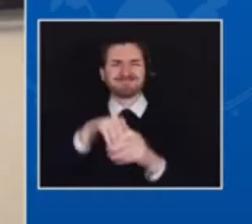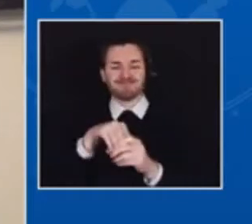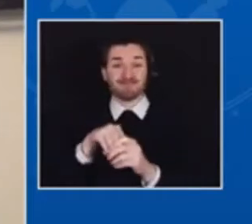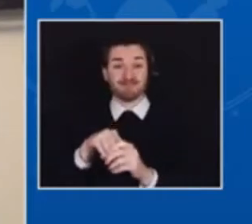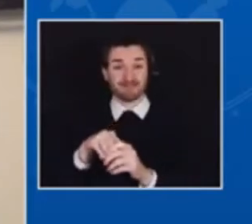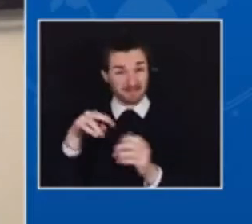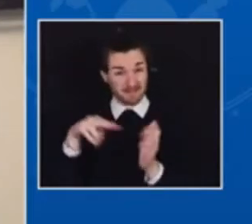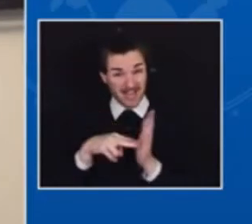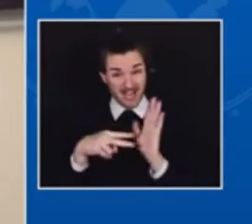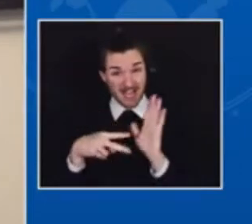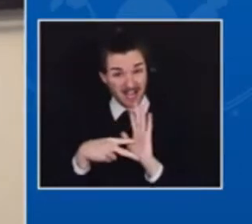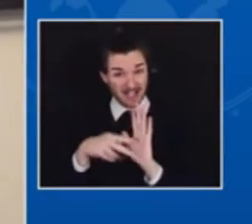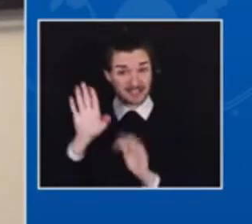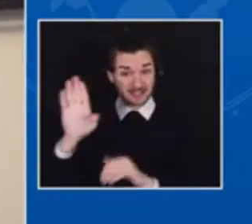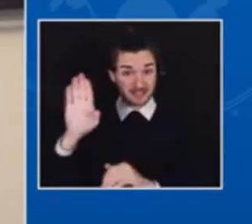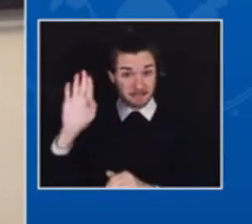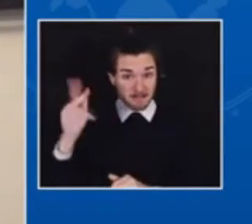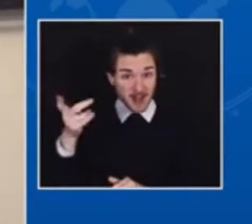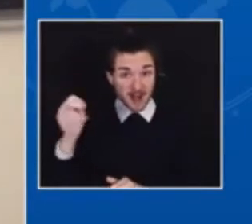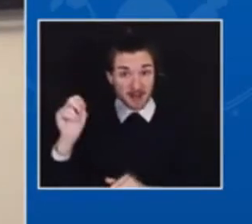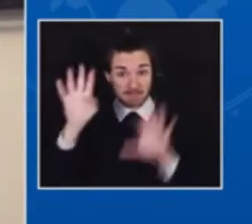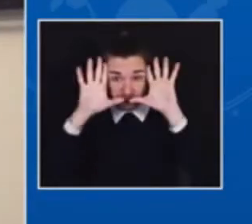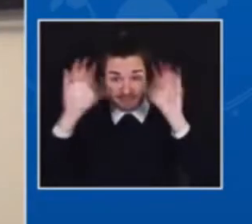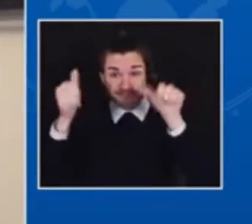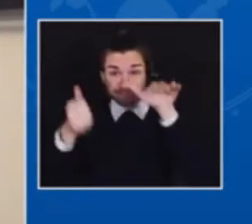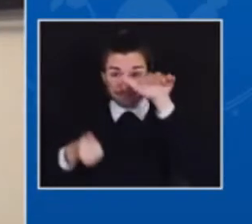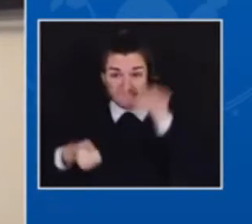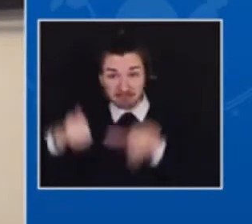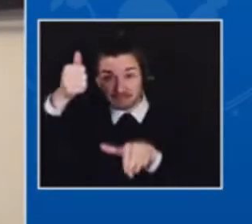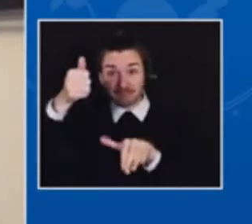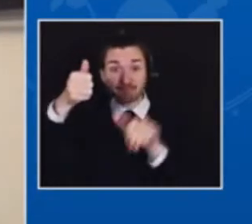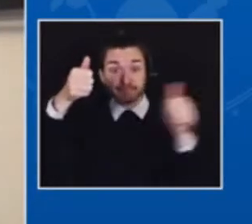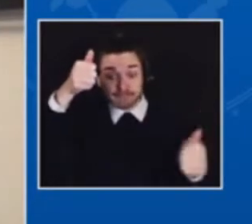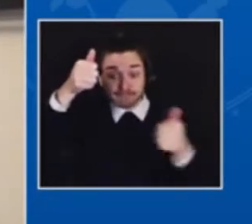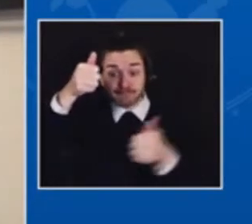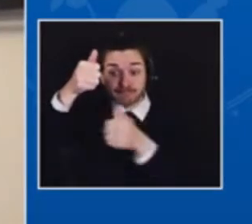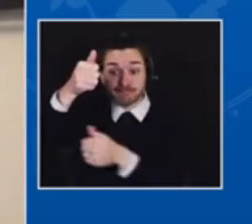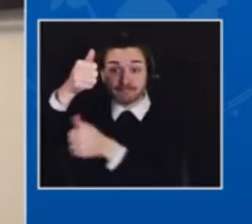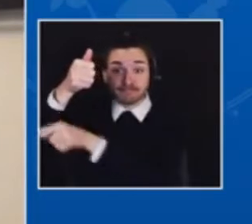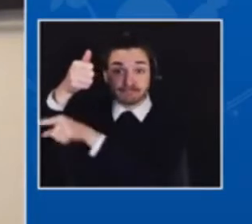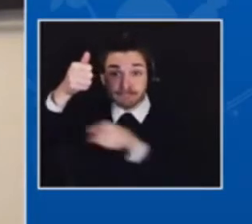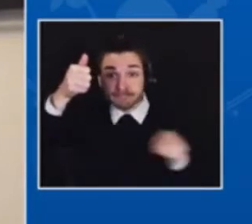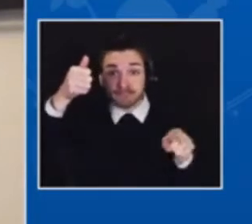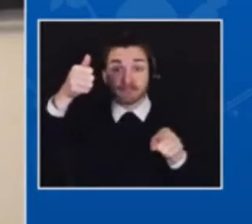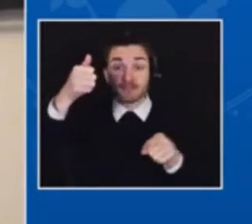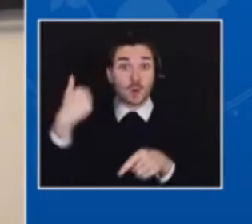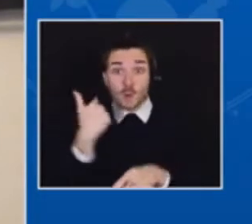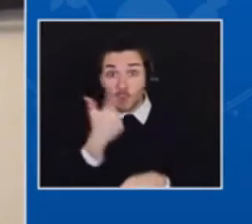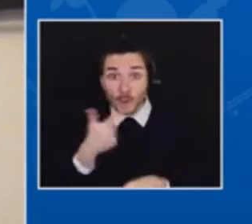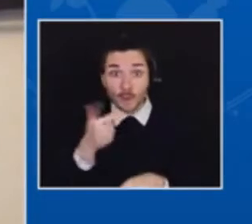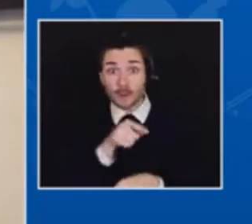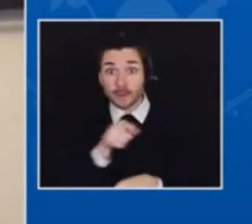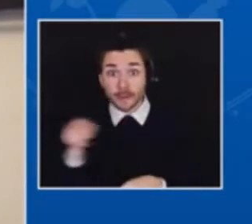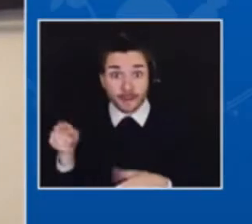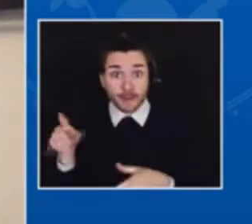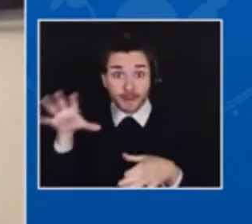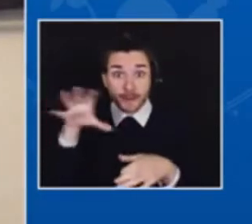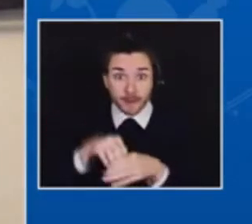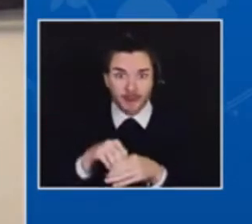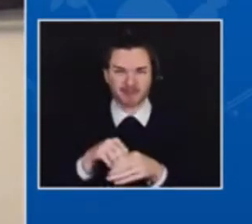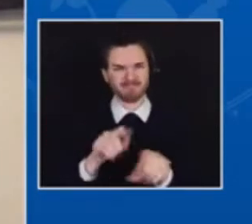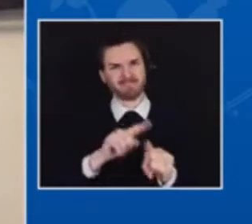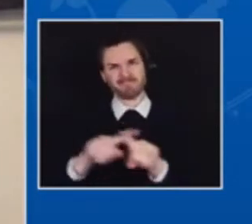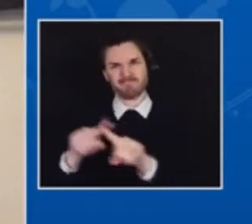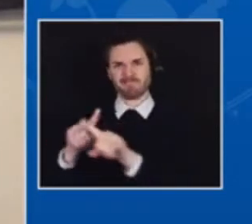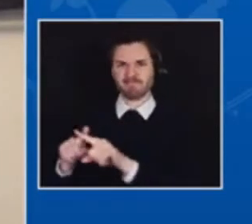his um you know his approach to how he's going to fill those seats and fill the important roles uh will be reflective of